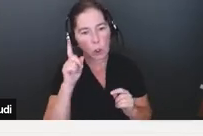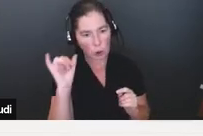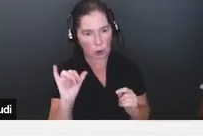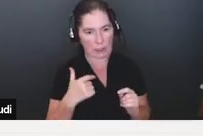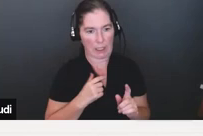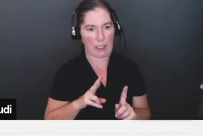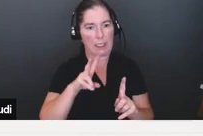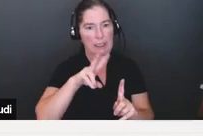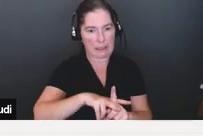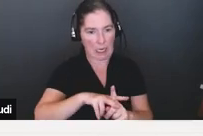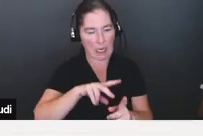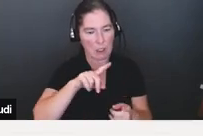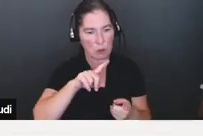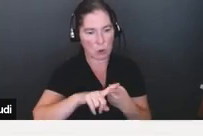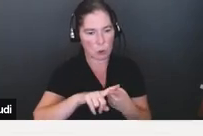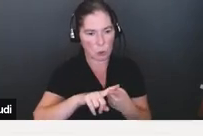it to,